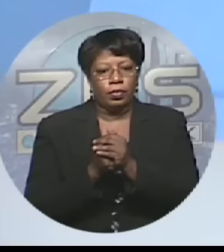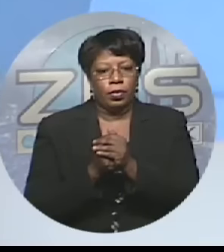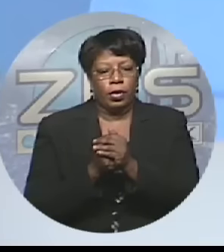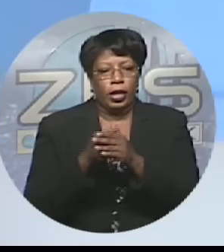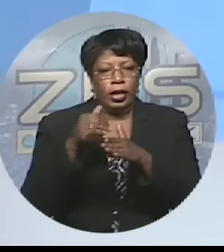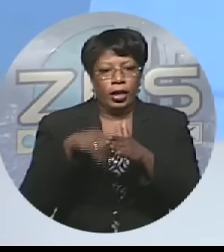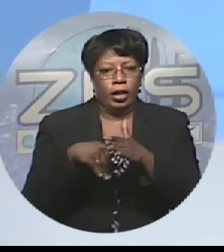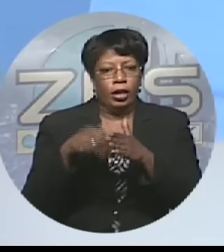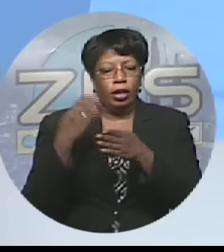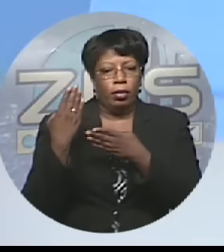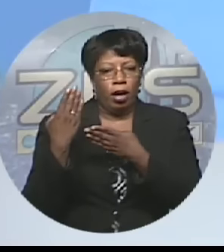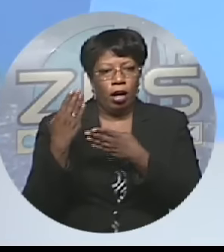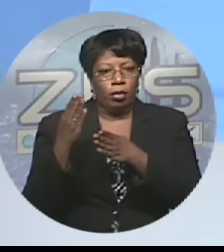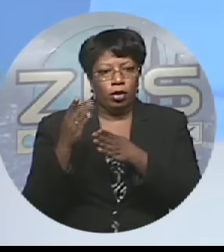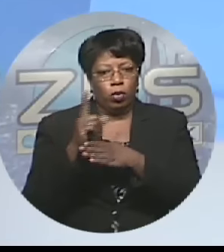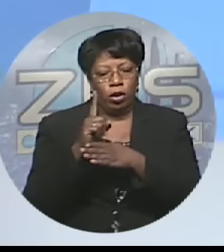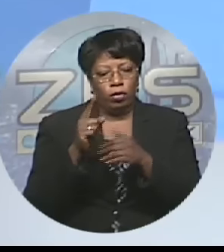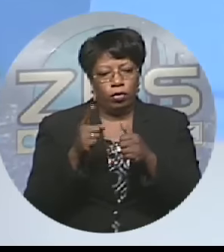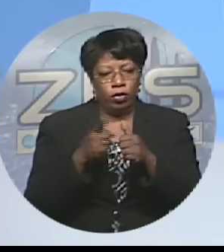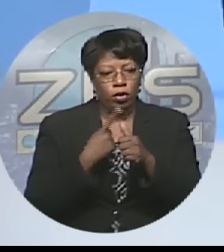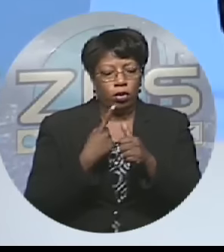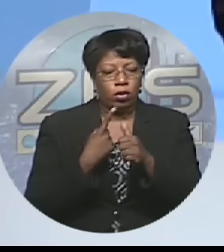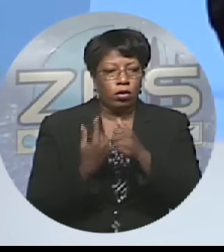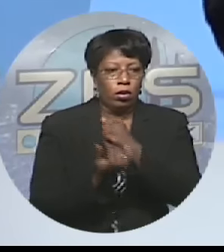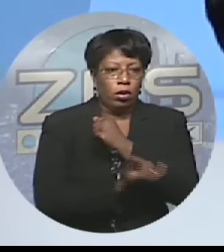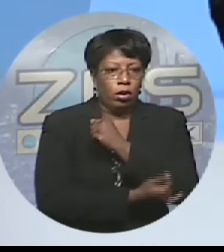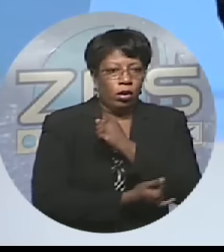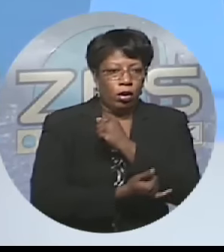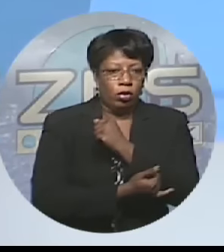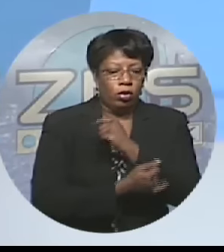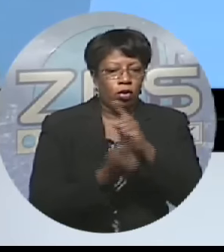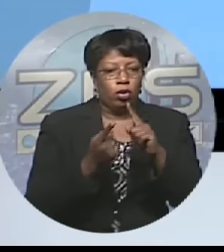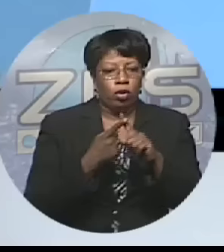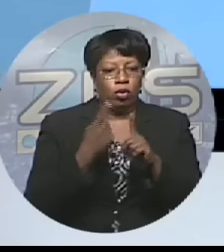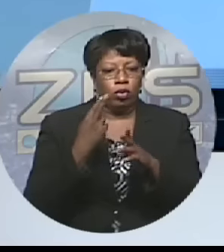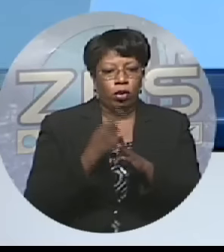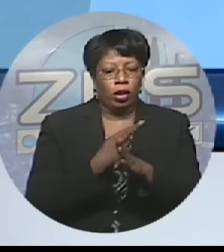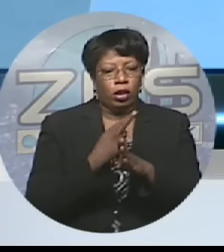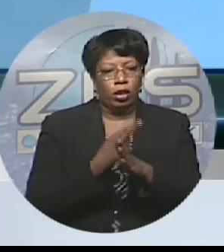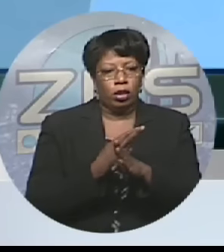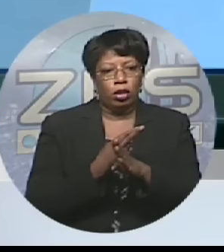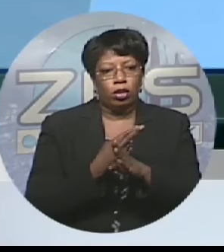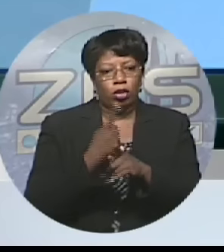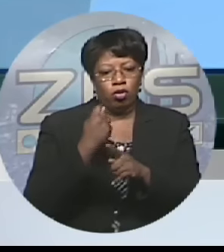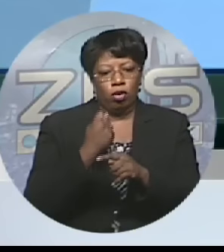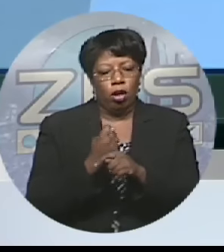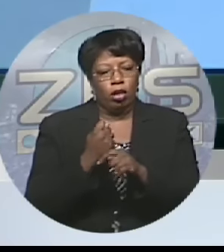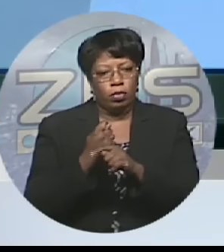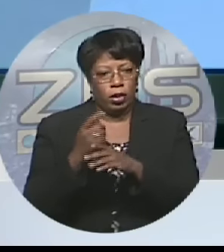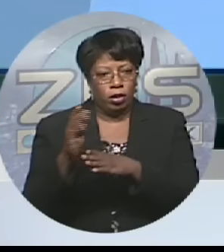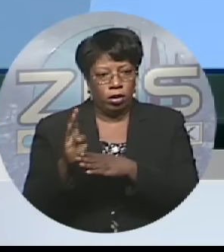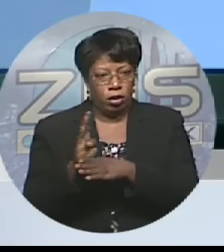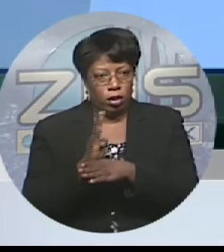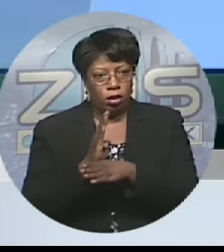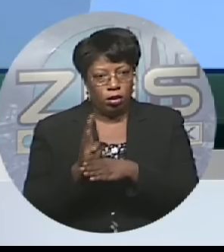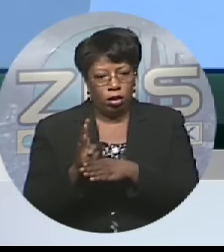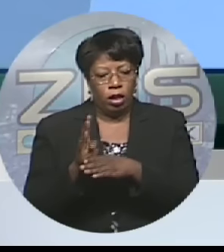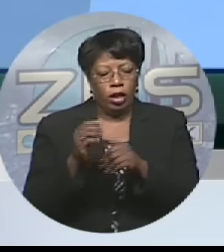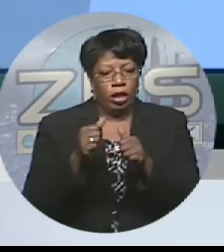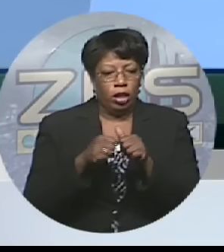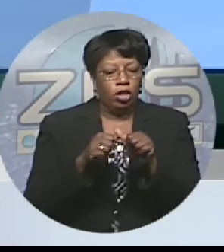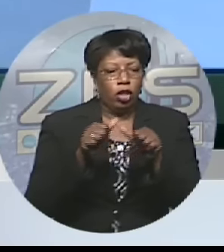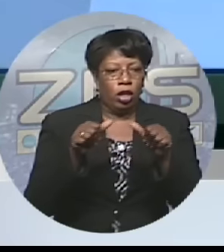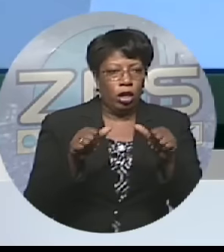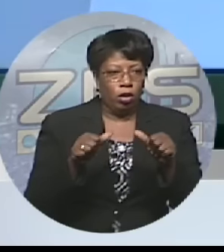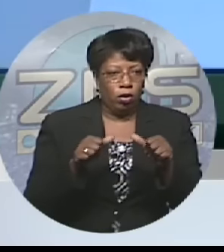Bahamas, we were one of the first countries to regulate trust company business, a niche area of wealth